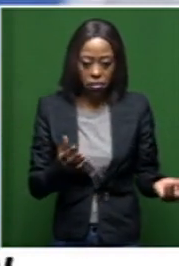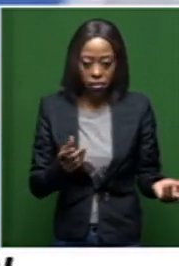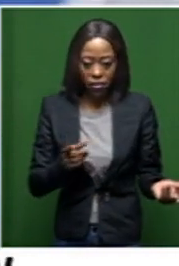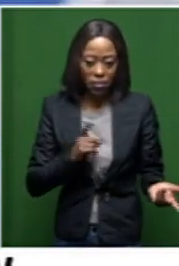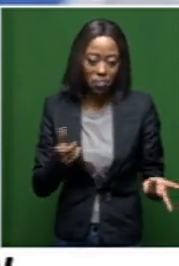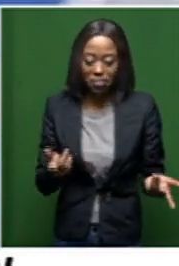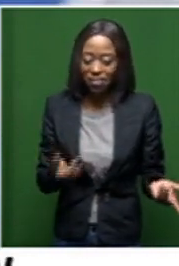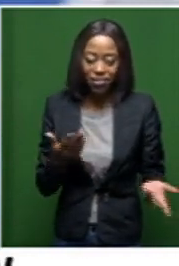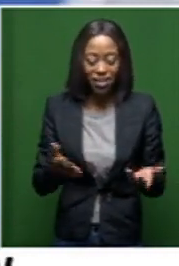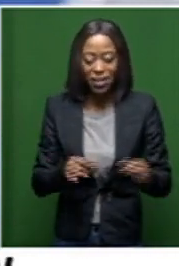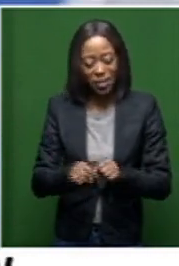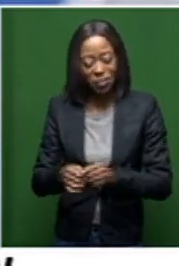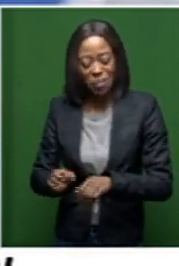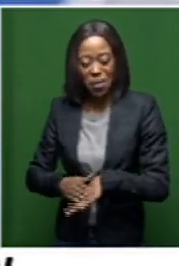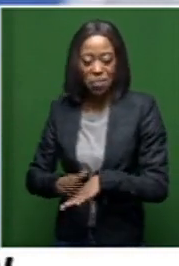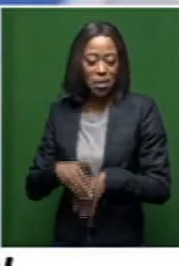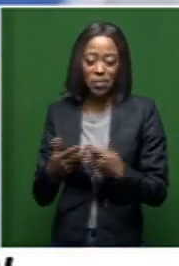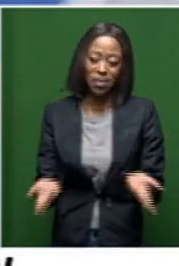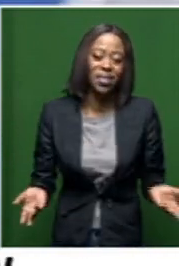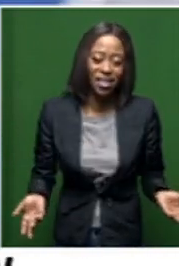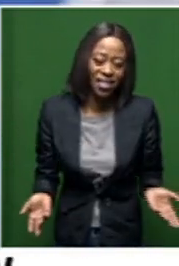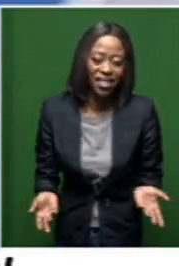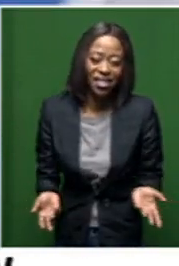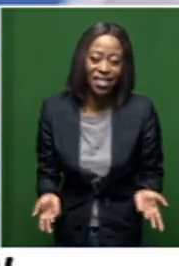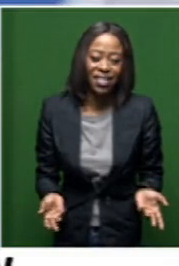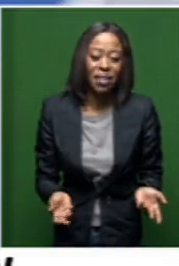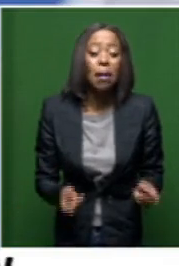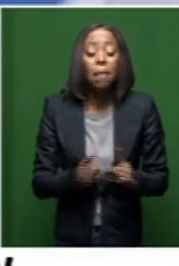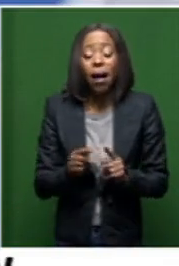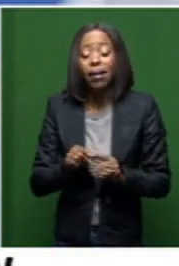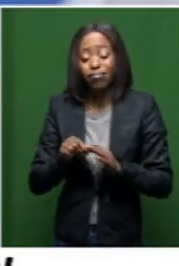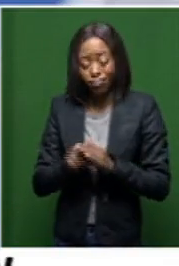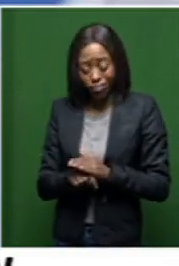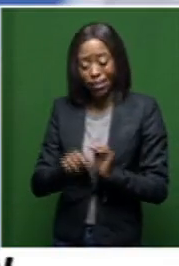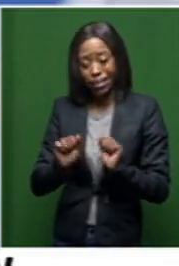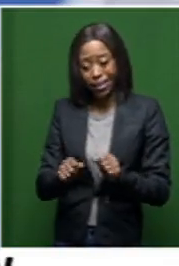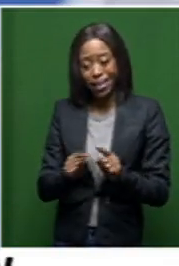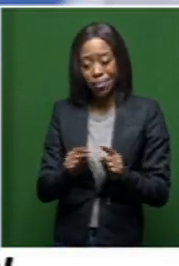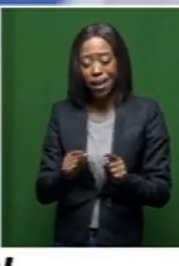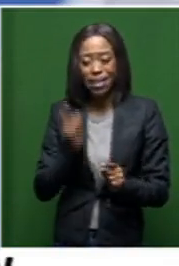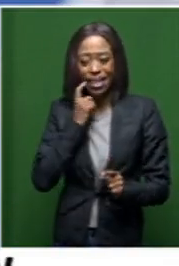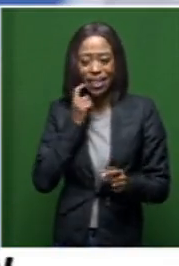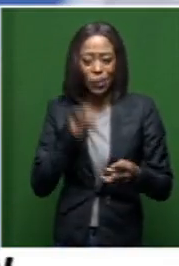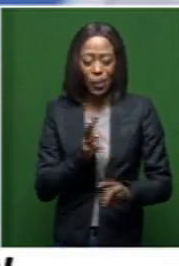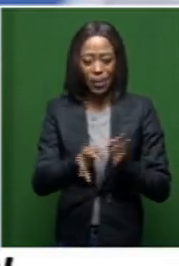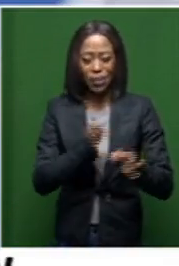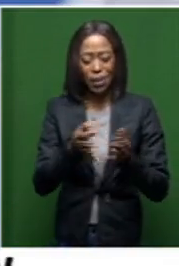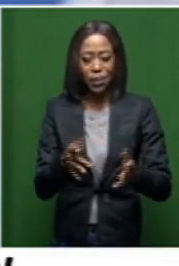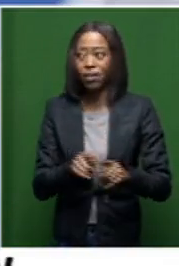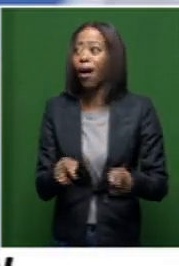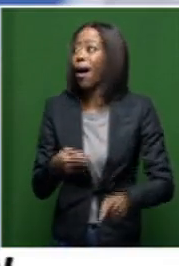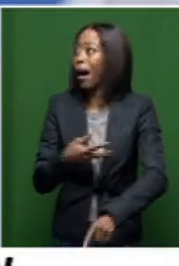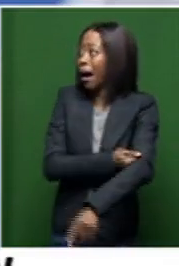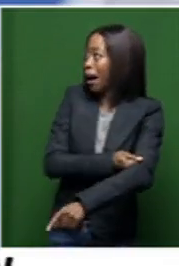break it down into just layman's terms, there's a little bit more involved. Indeed. I mean, obviously, the fear of needles, I think,